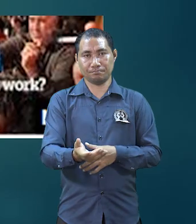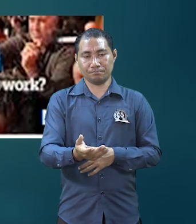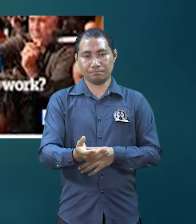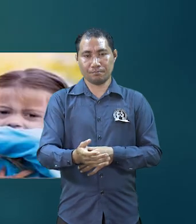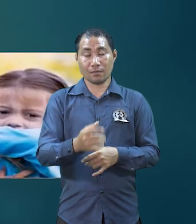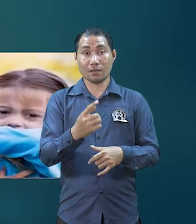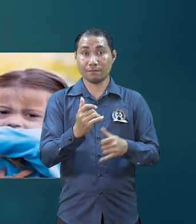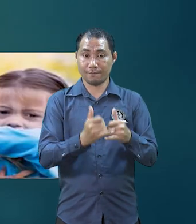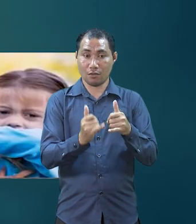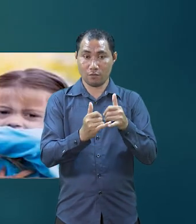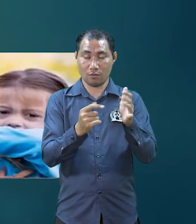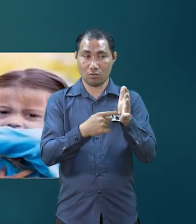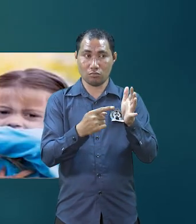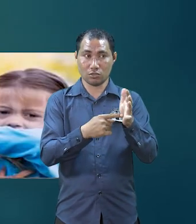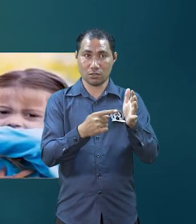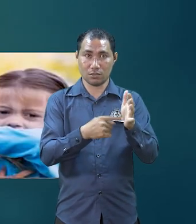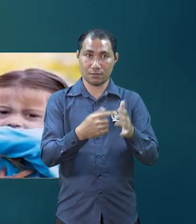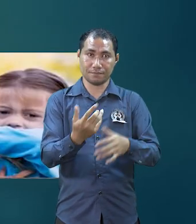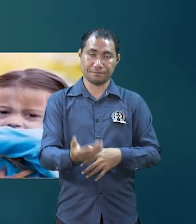Lisi vaenga tāwana.